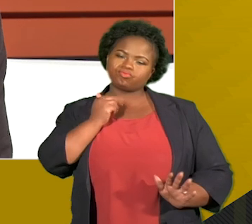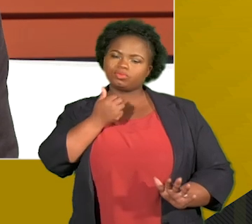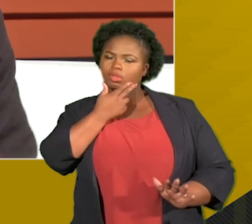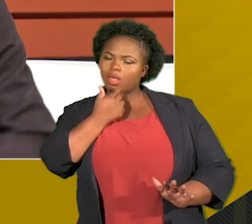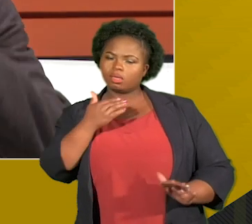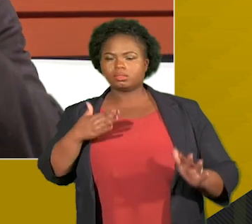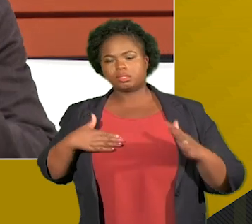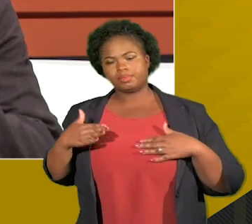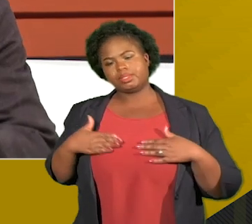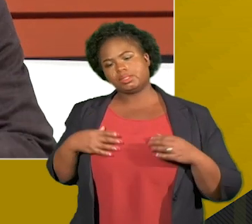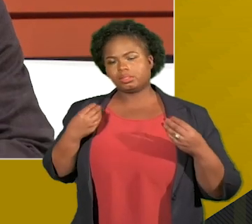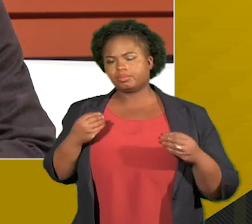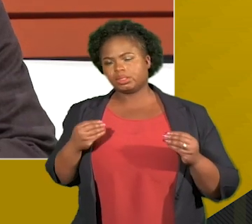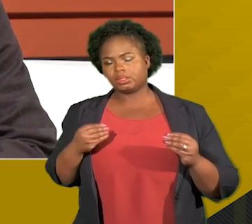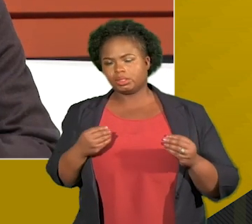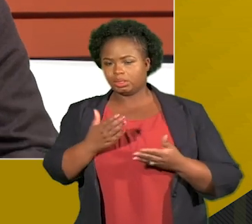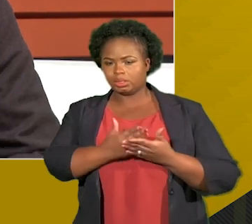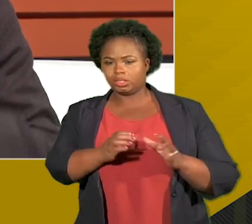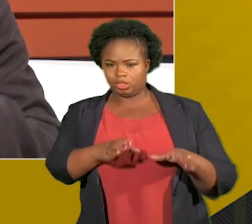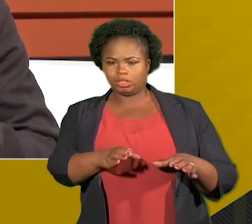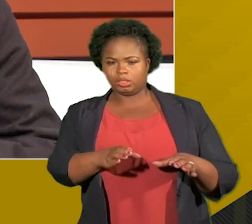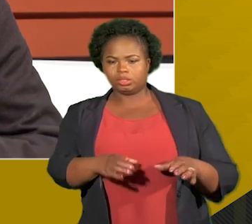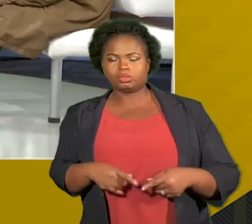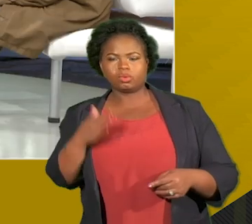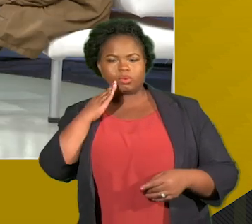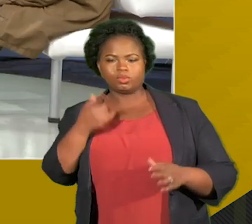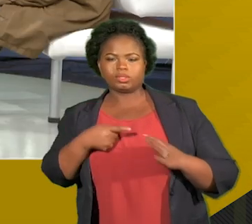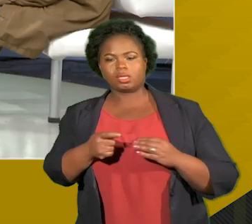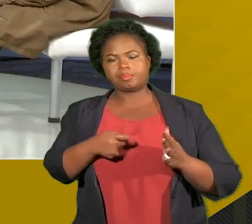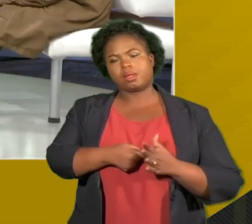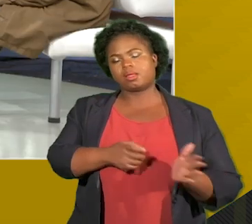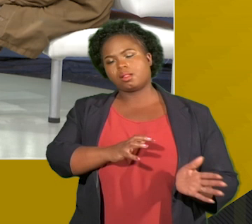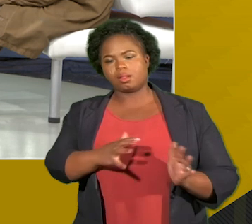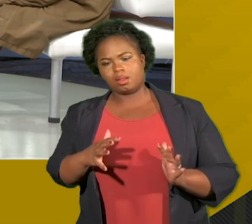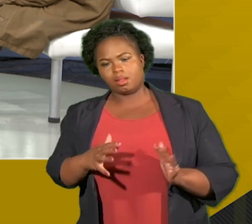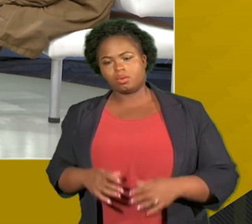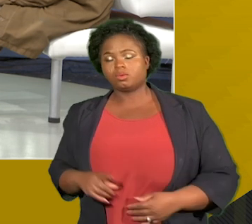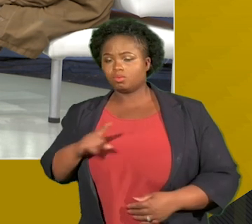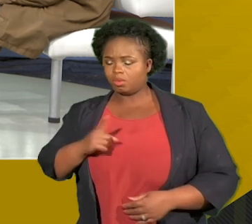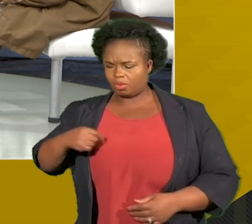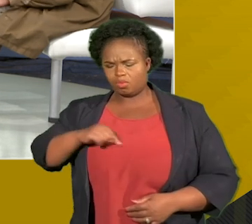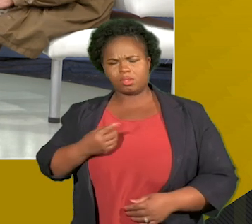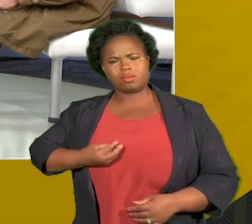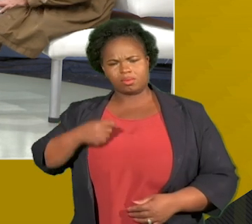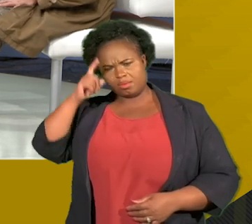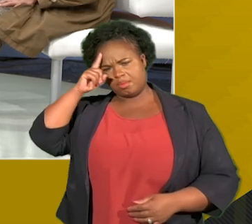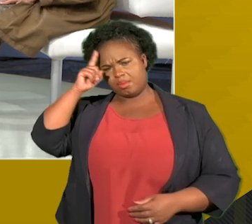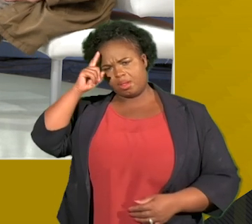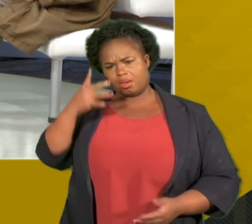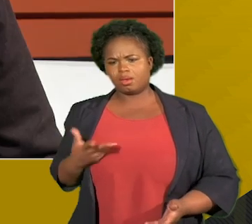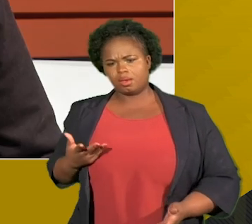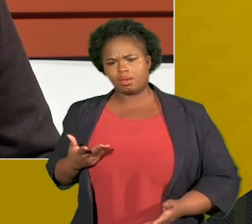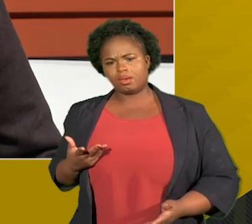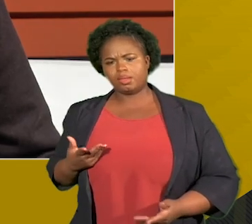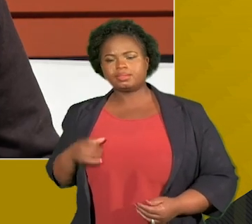on the side and the kind of the business section. The commercial section, because at the end of the day, we are young and black and in this position of privilege